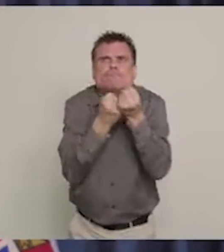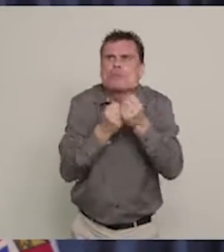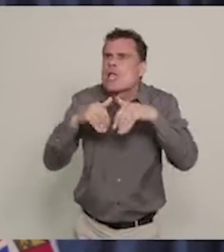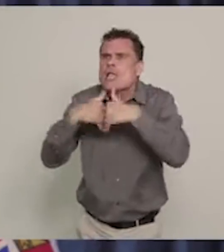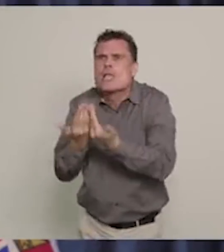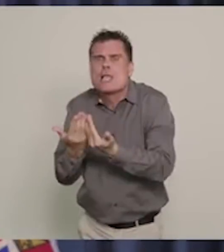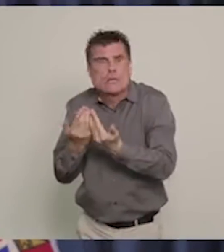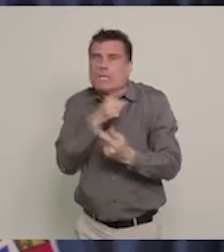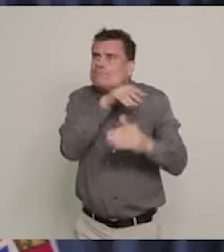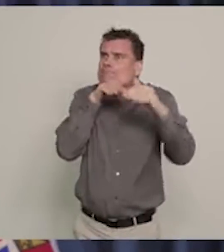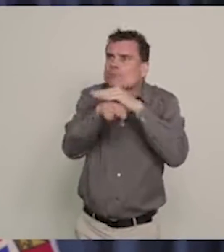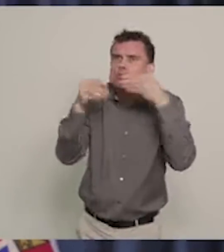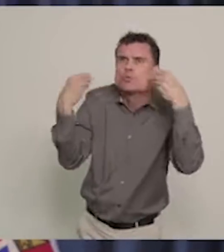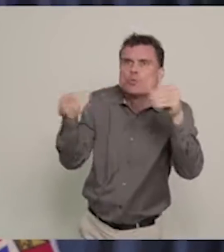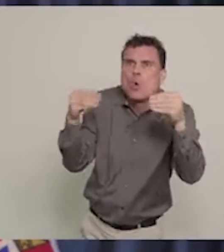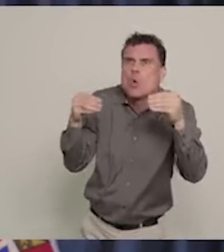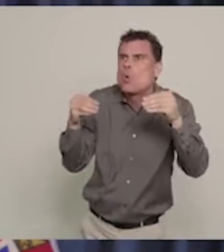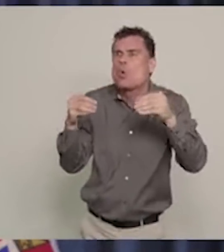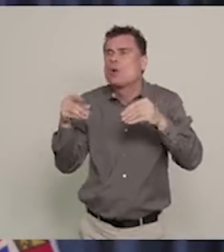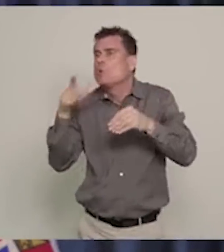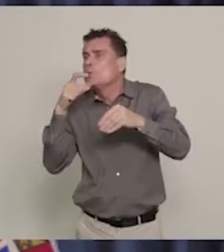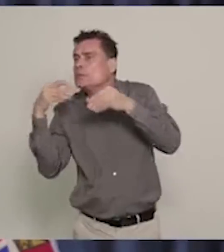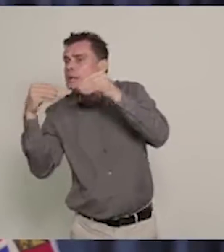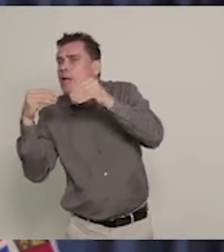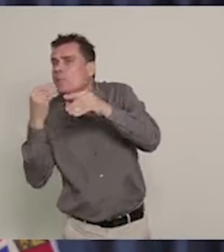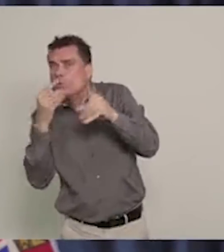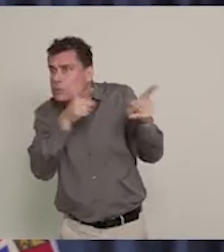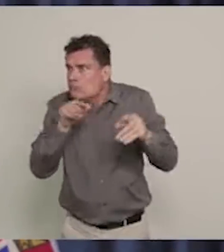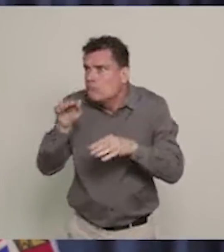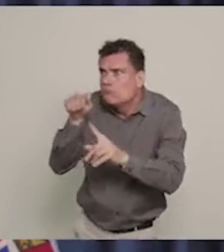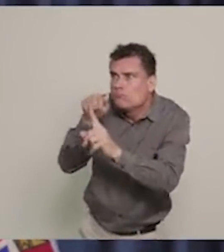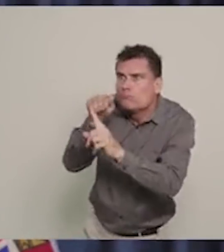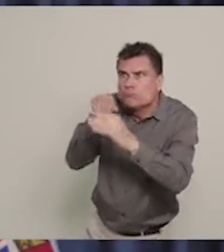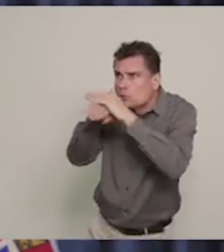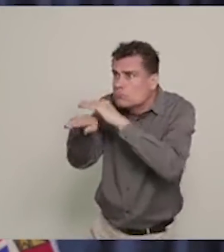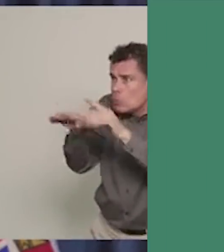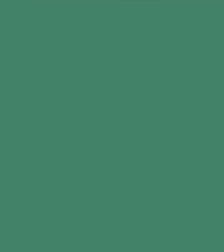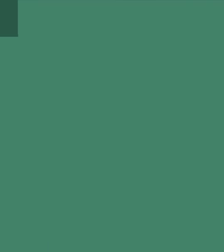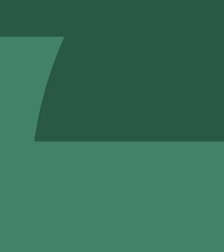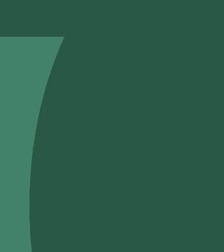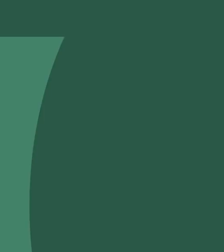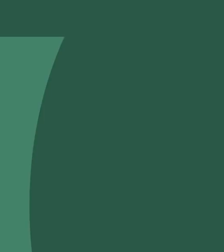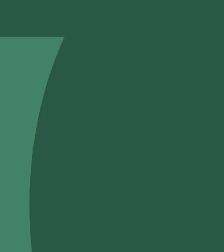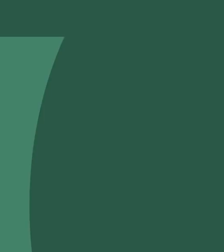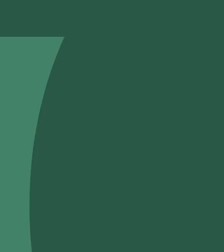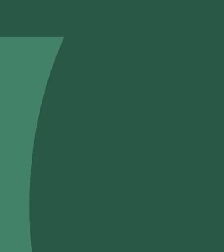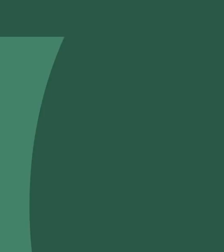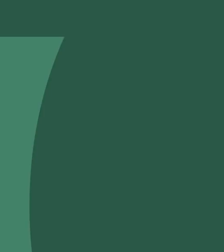stepping forward to do what's right, and I know we'll get that in full measure from our business community.